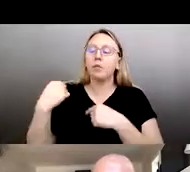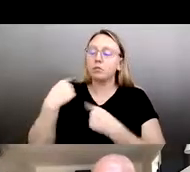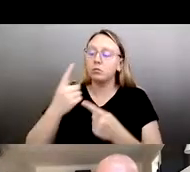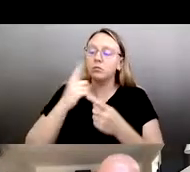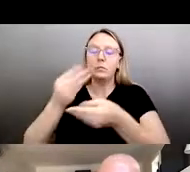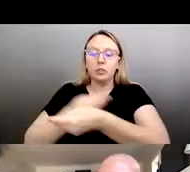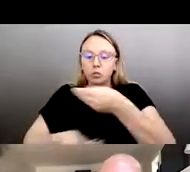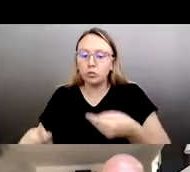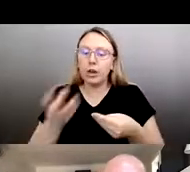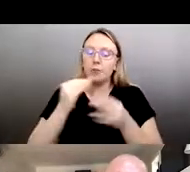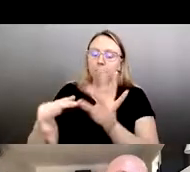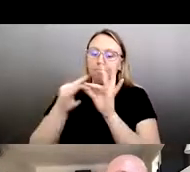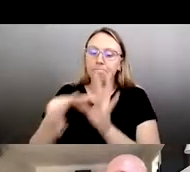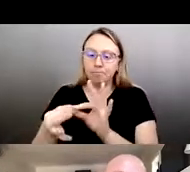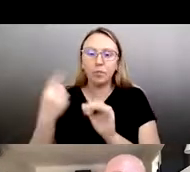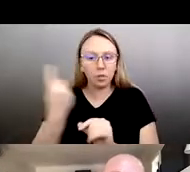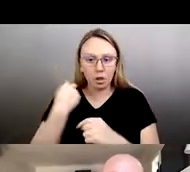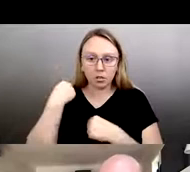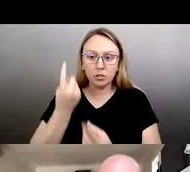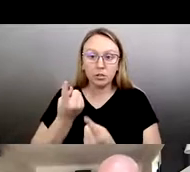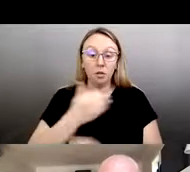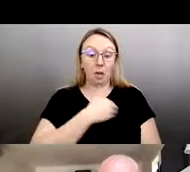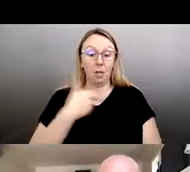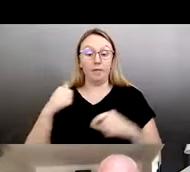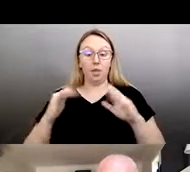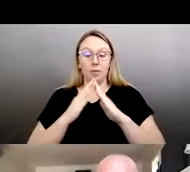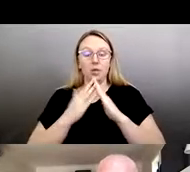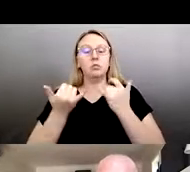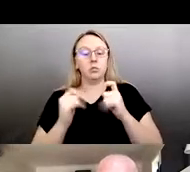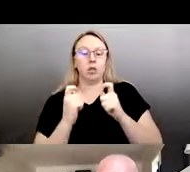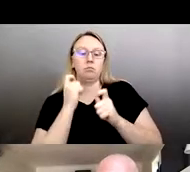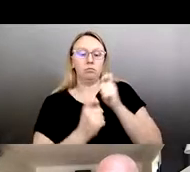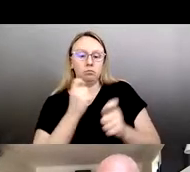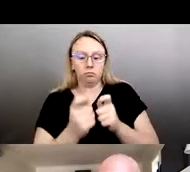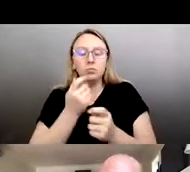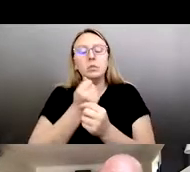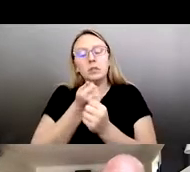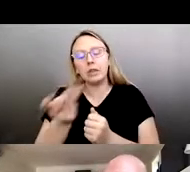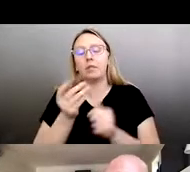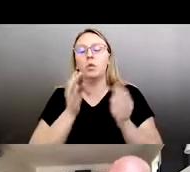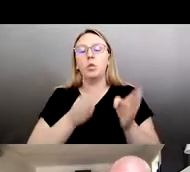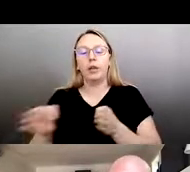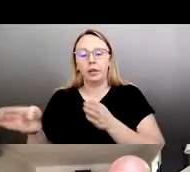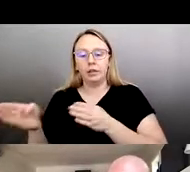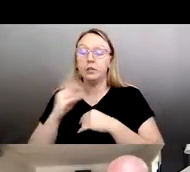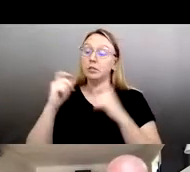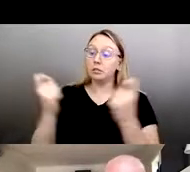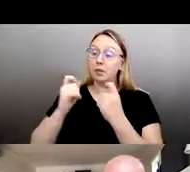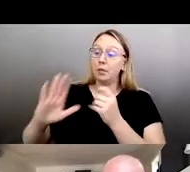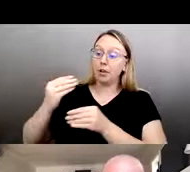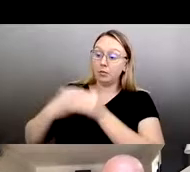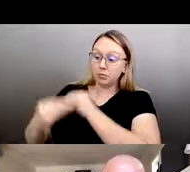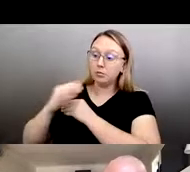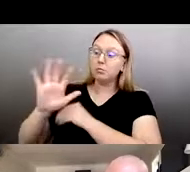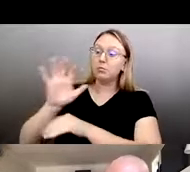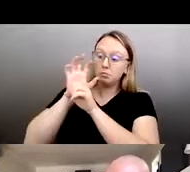ties. Members of this community continue to contribute to the city of Chicago in countless ways and to celebrate their heritage, practice